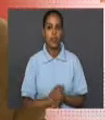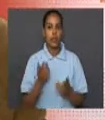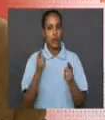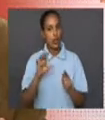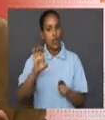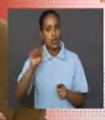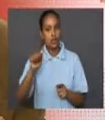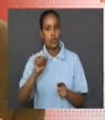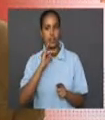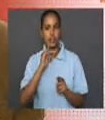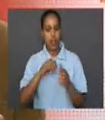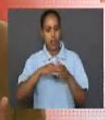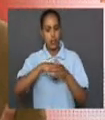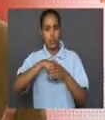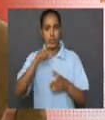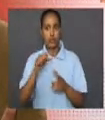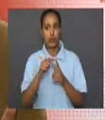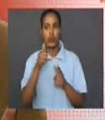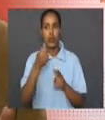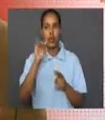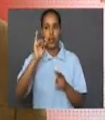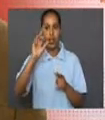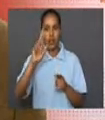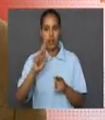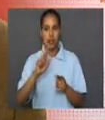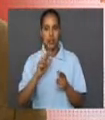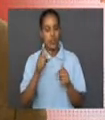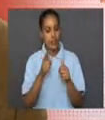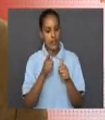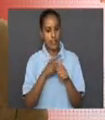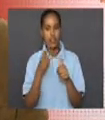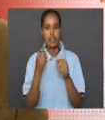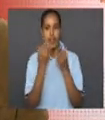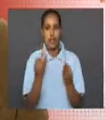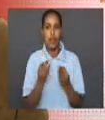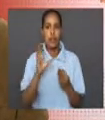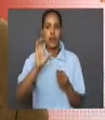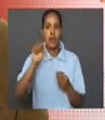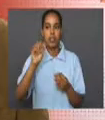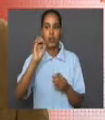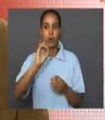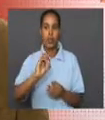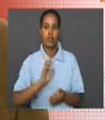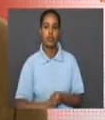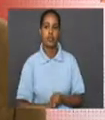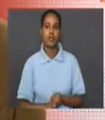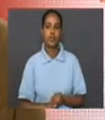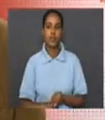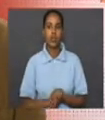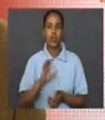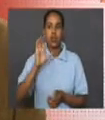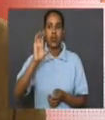When calcium is exposed to air, it first forms calcium oxide.